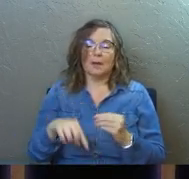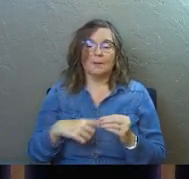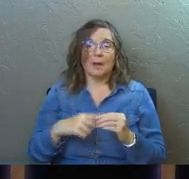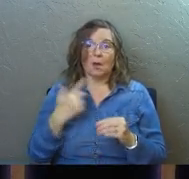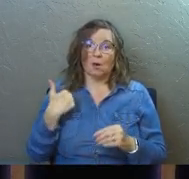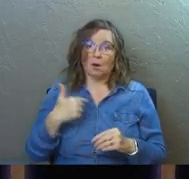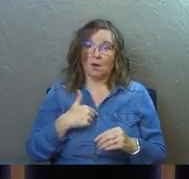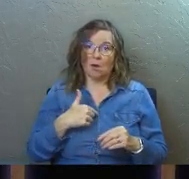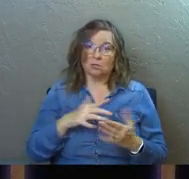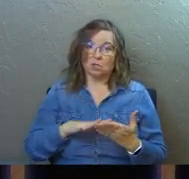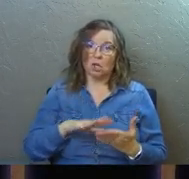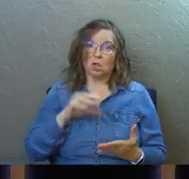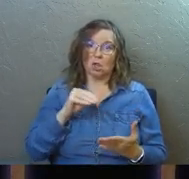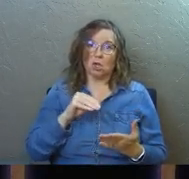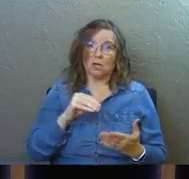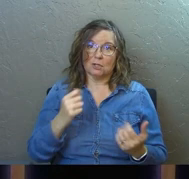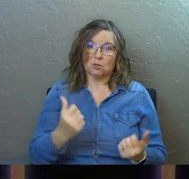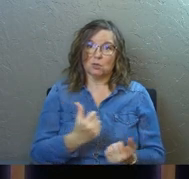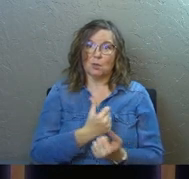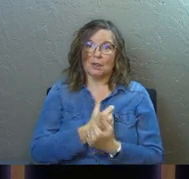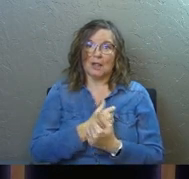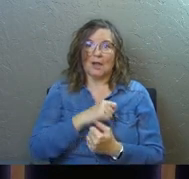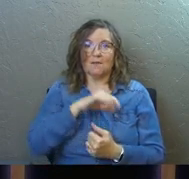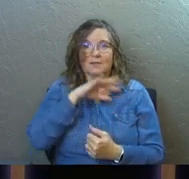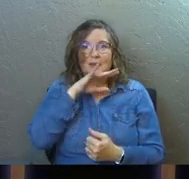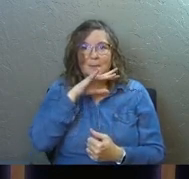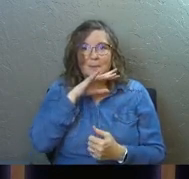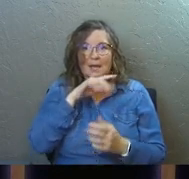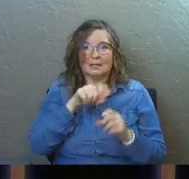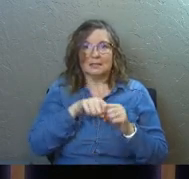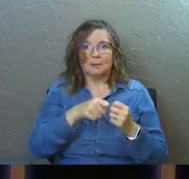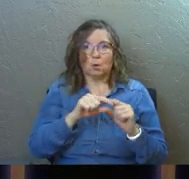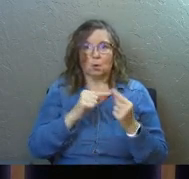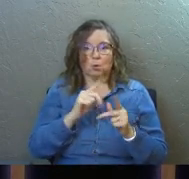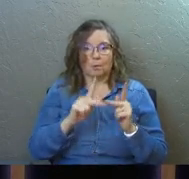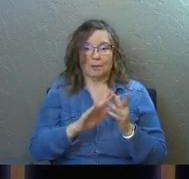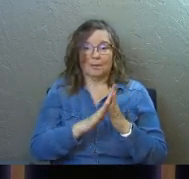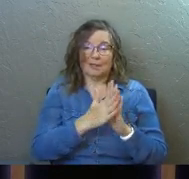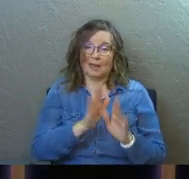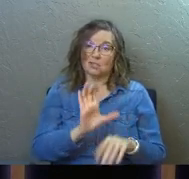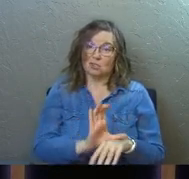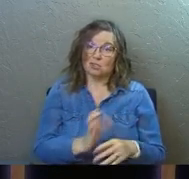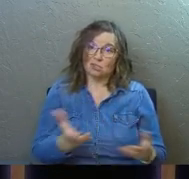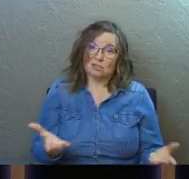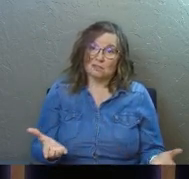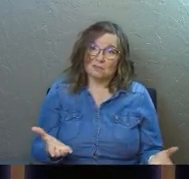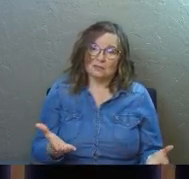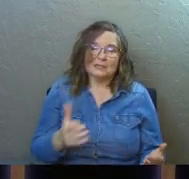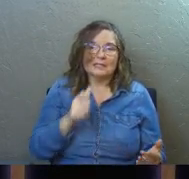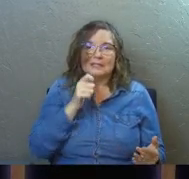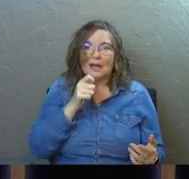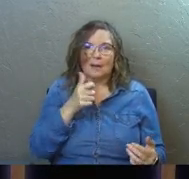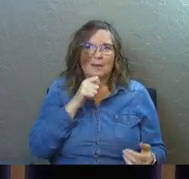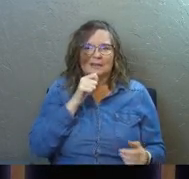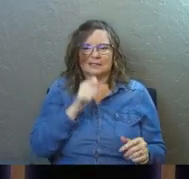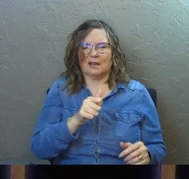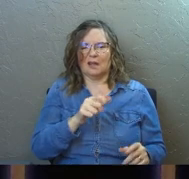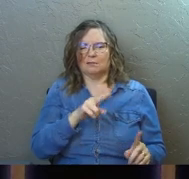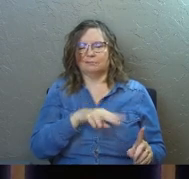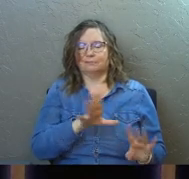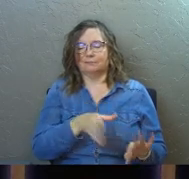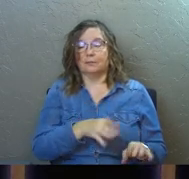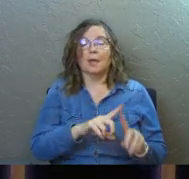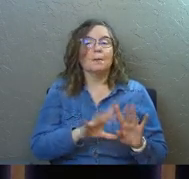about us learning to love the messy, broken group of people that is the church. not by denying their